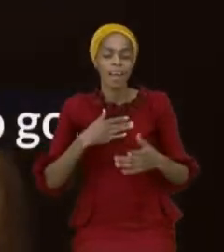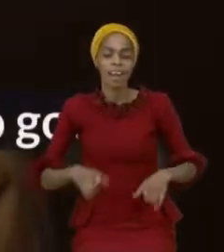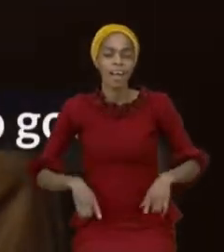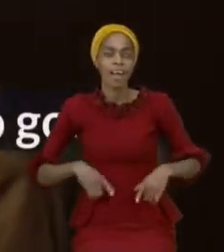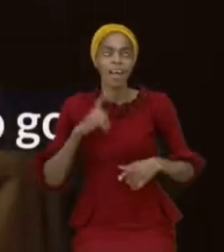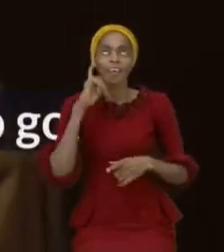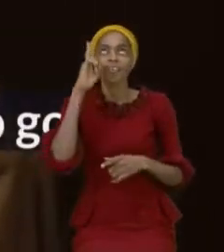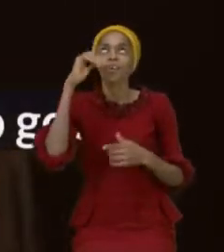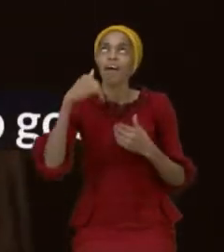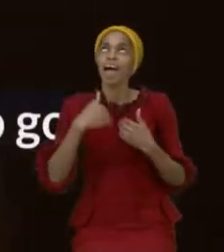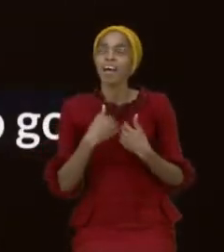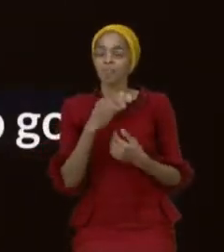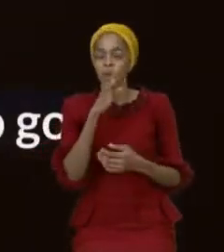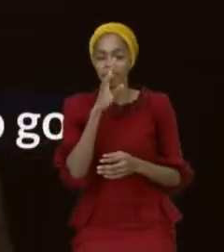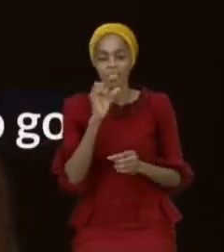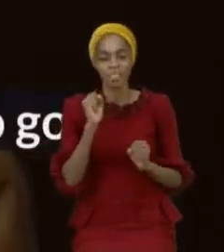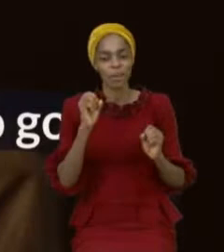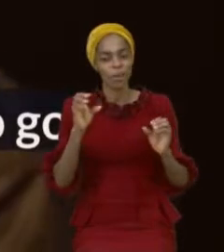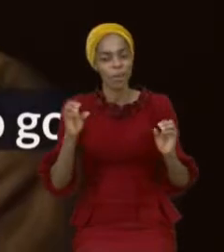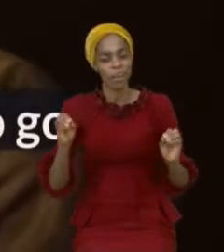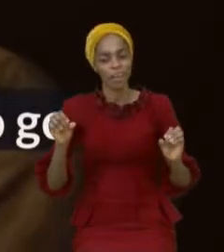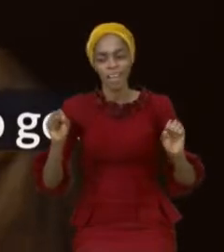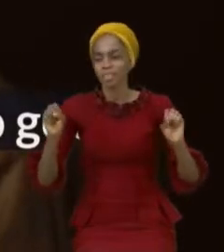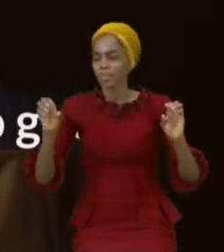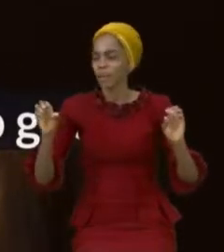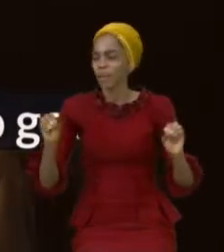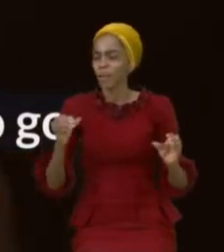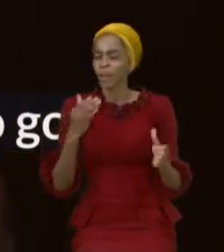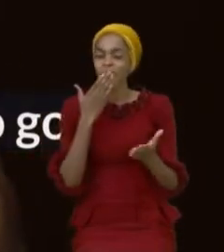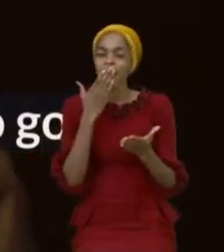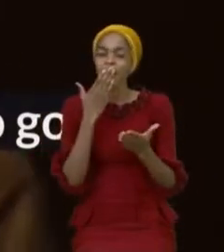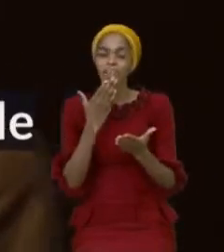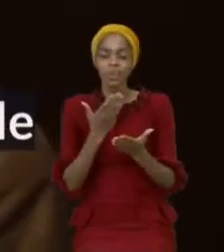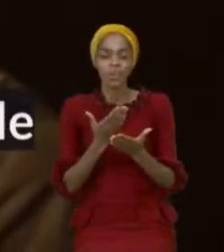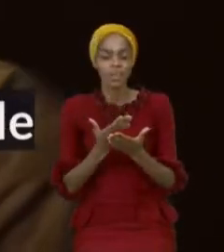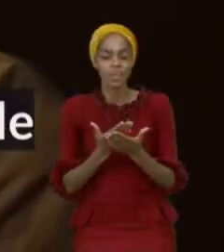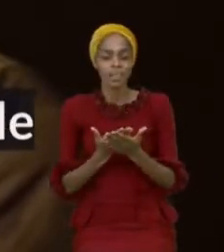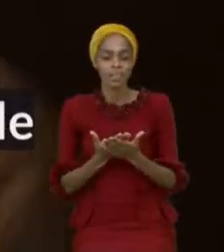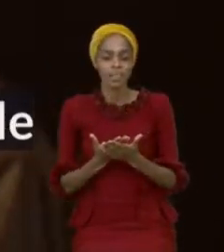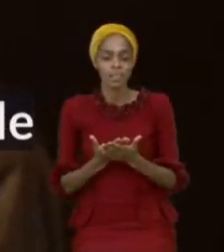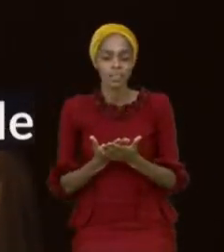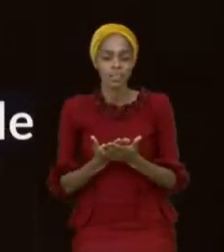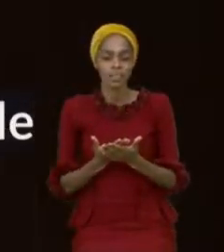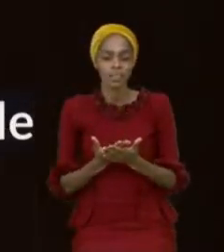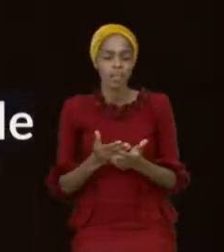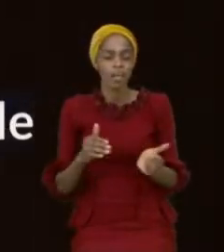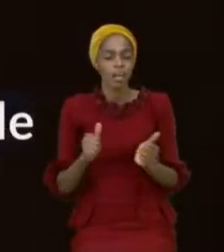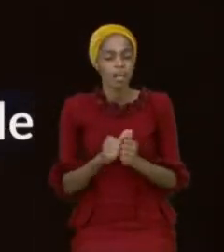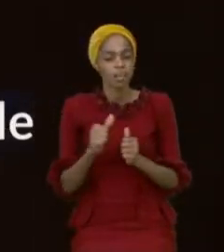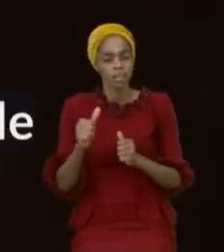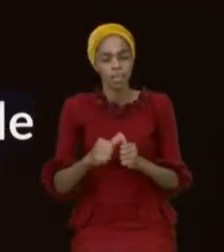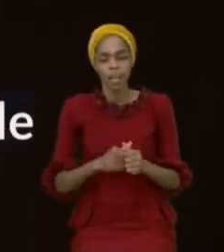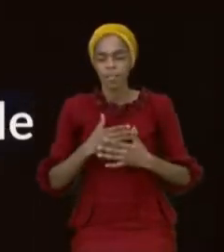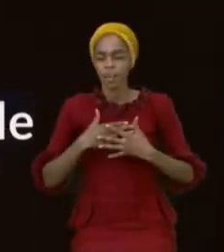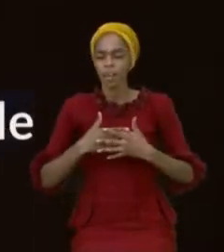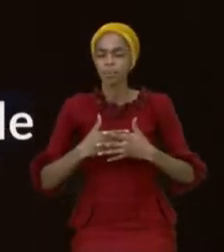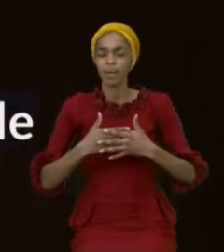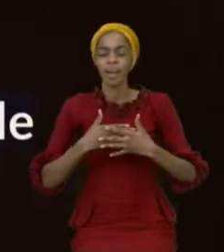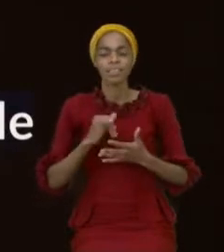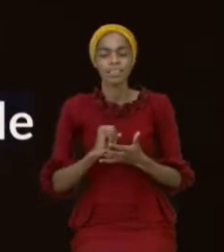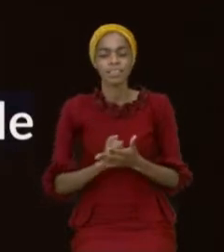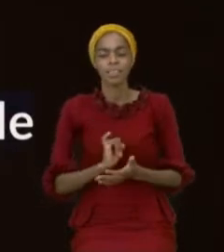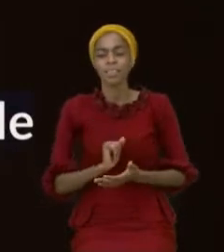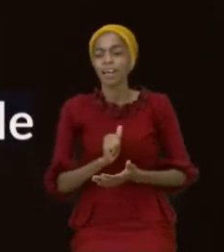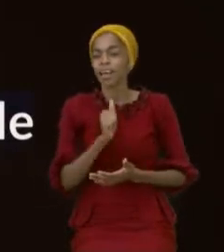my life you have been so, so good, God. With every